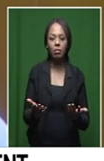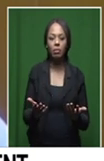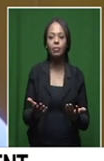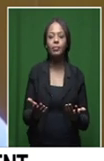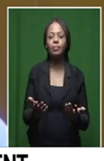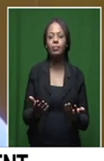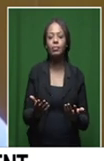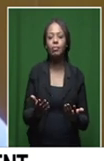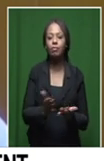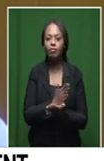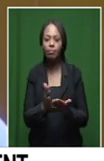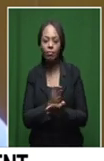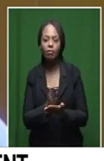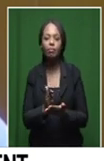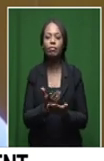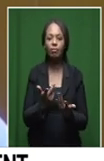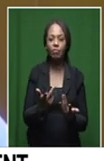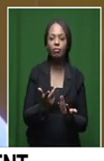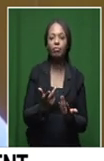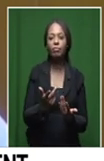more significant side effects.